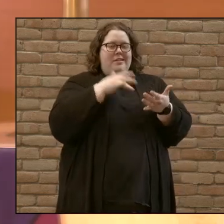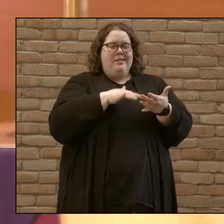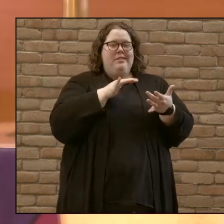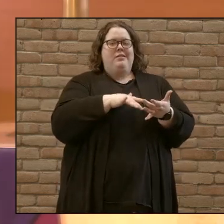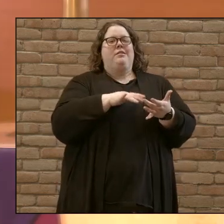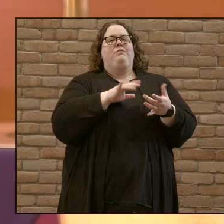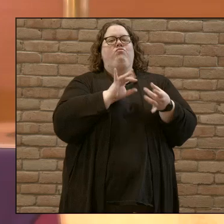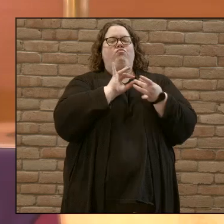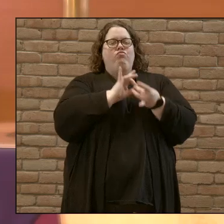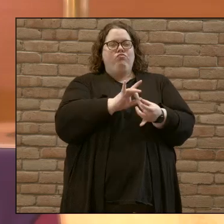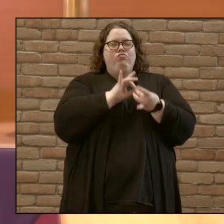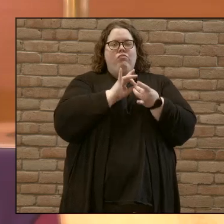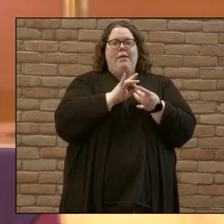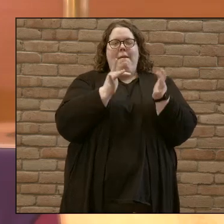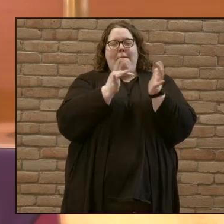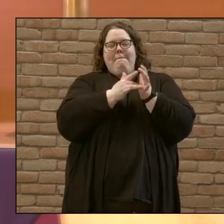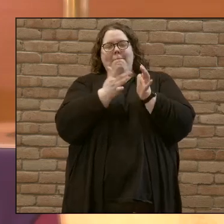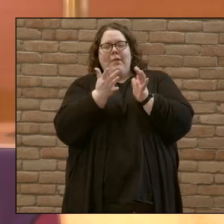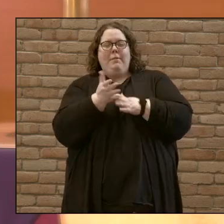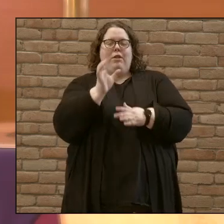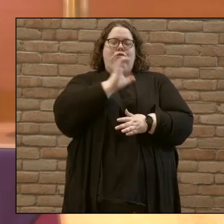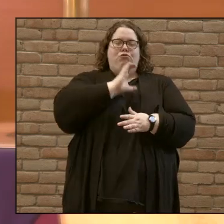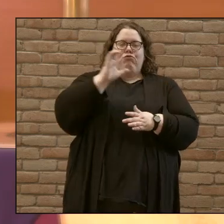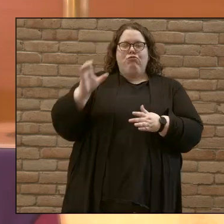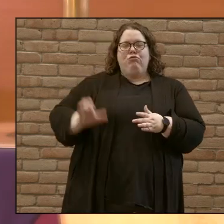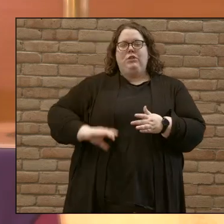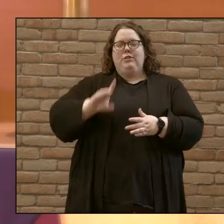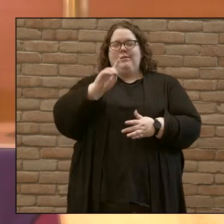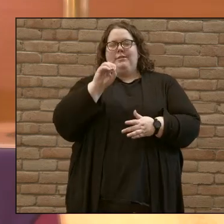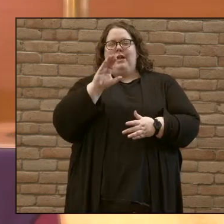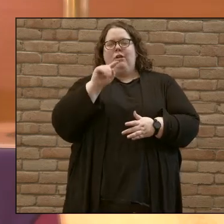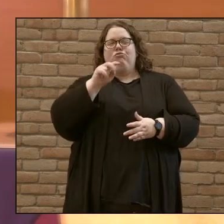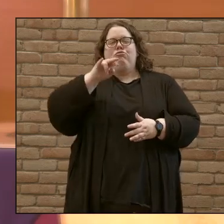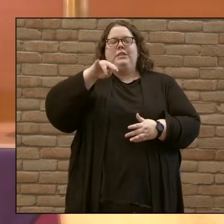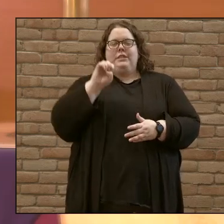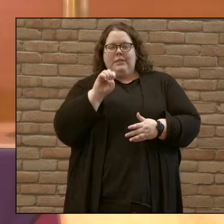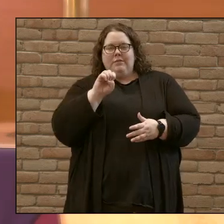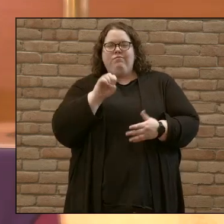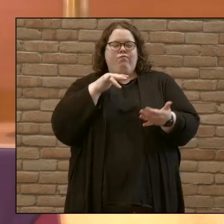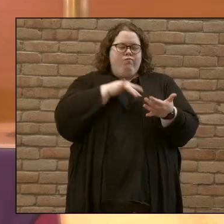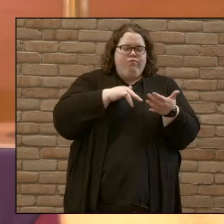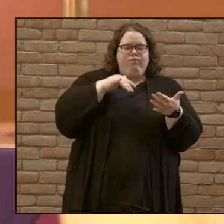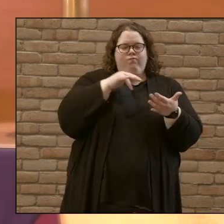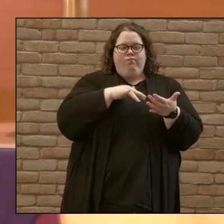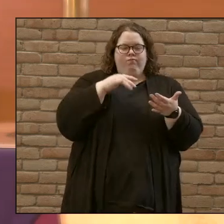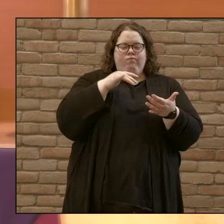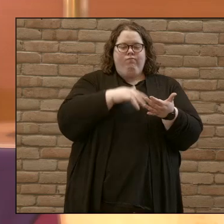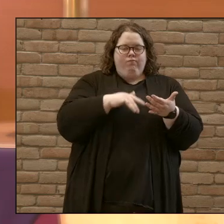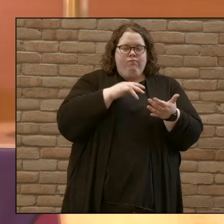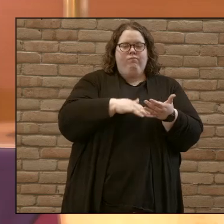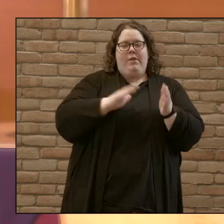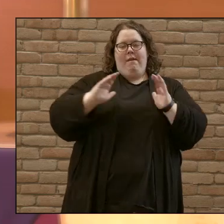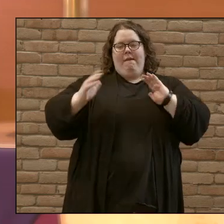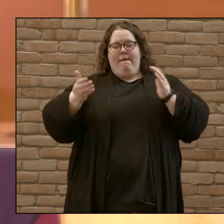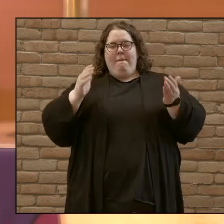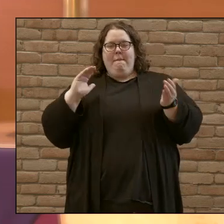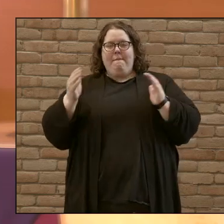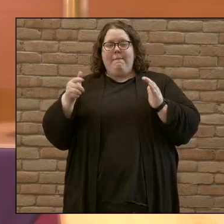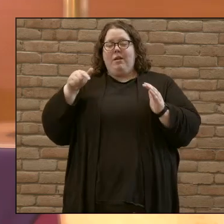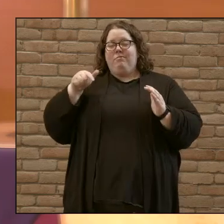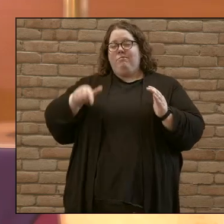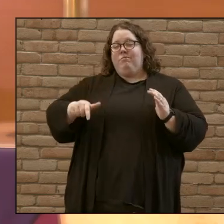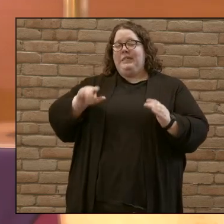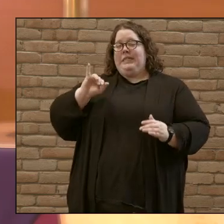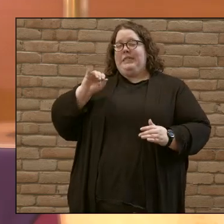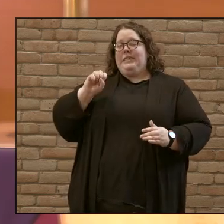to biblical Christian doctrine, and comparing that to the teachings or the doctrine